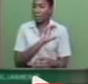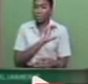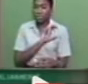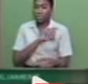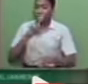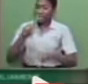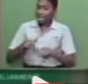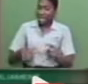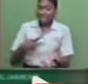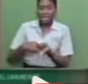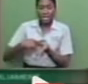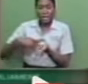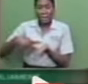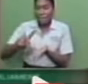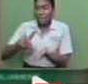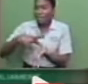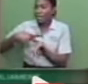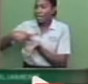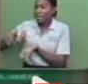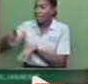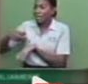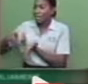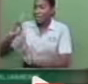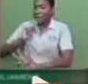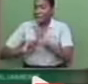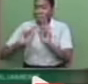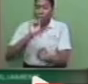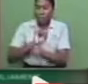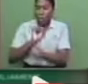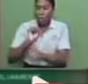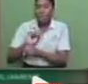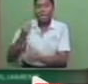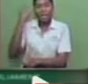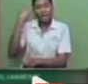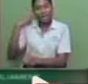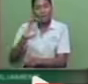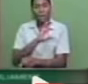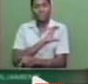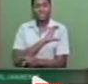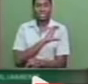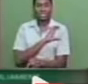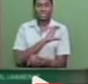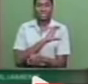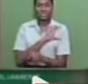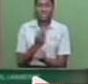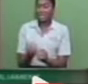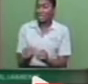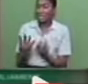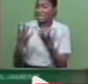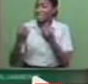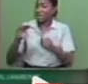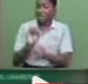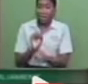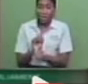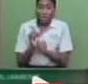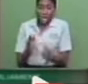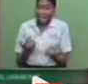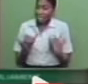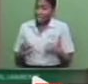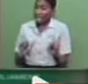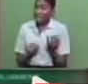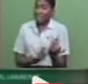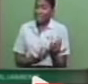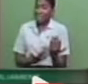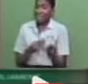other agencies who have done work for the TTPS. Many of these contractors are still owed by the TTPS, and they